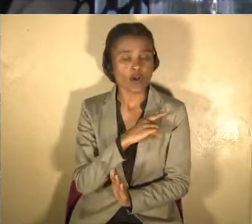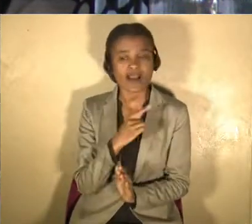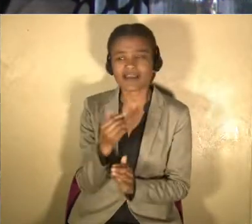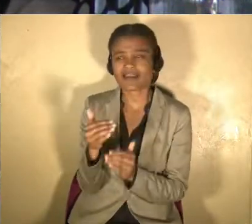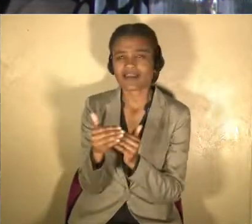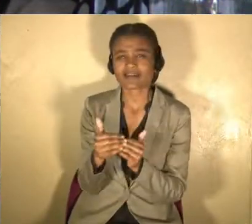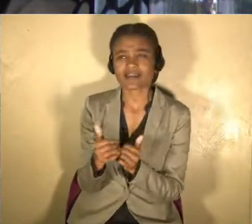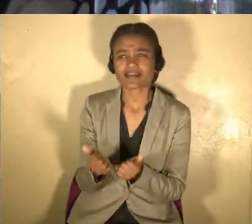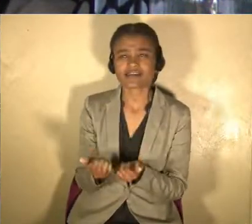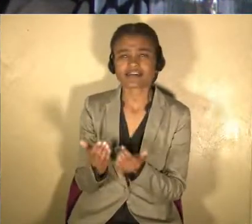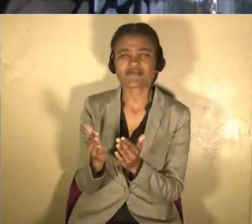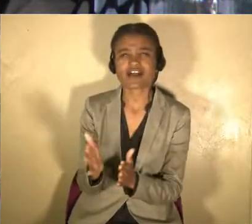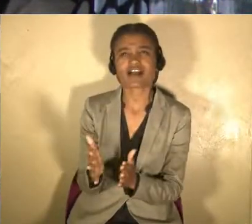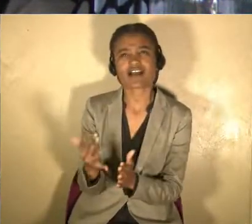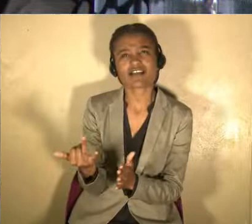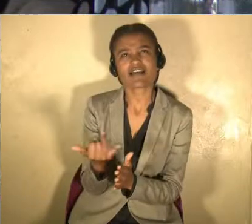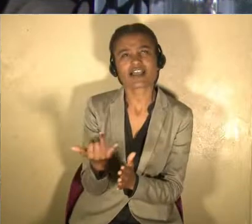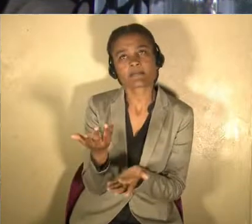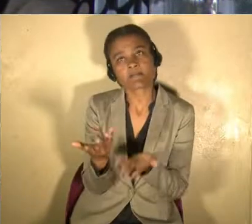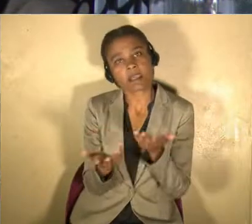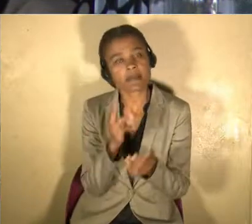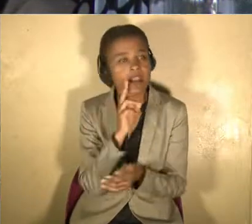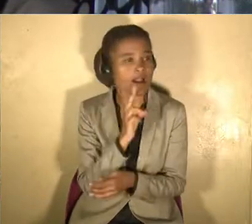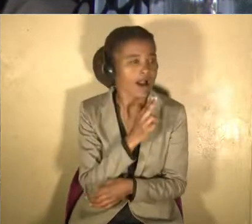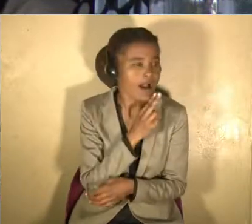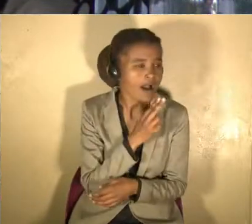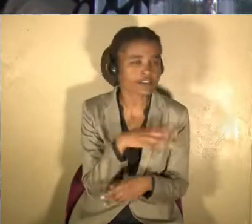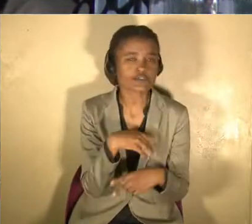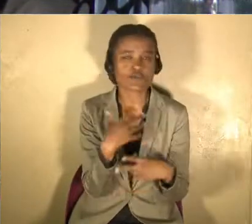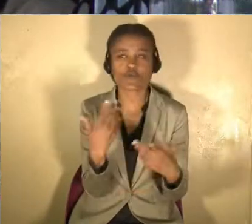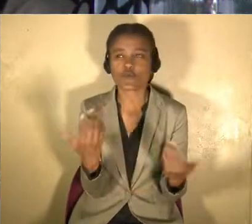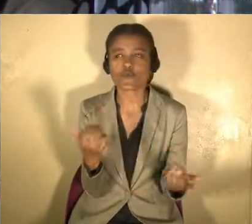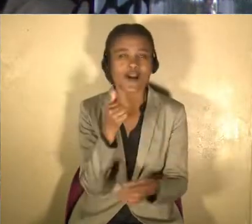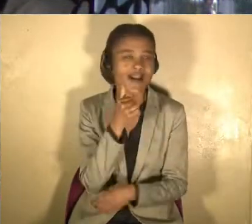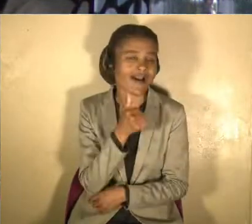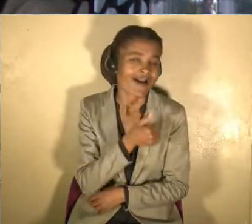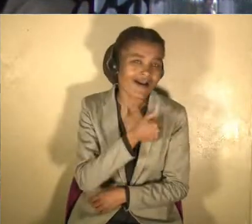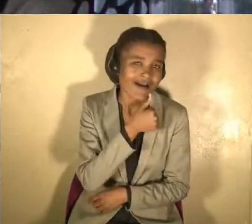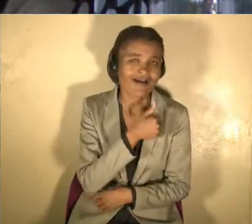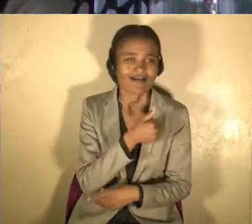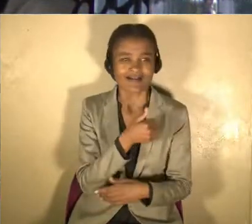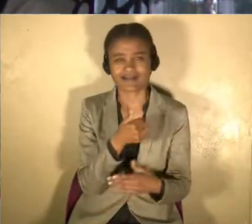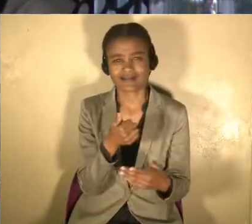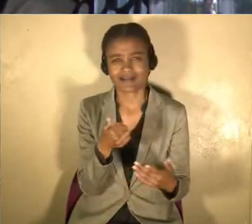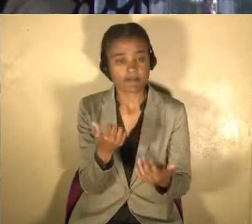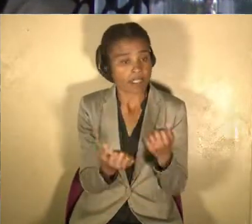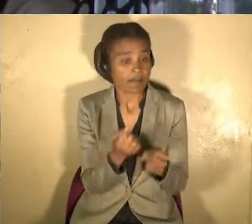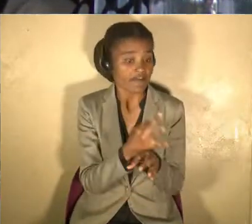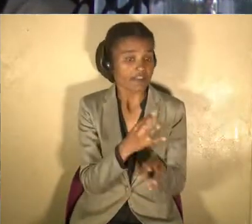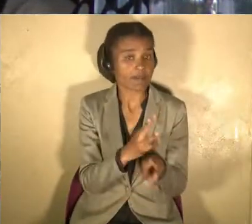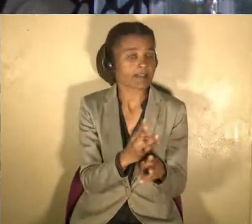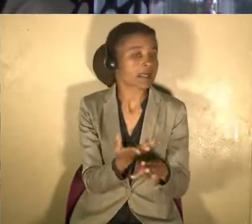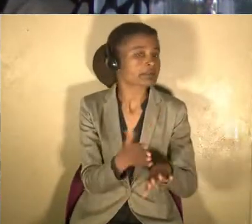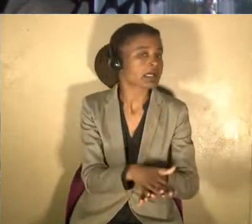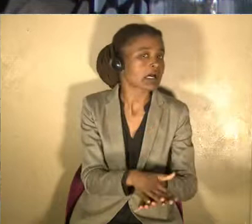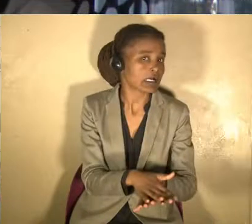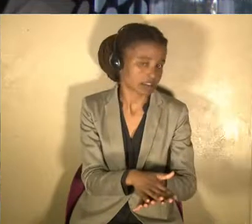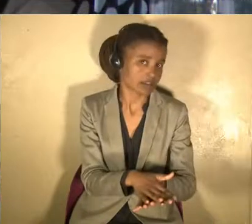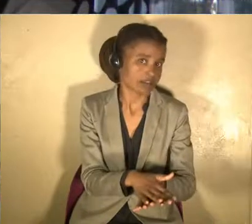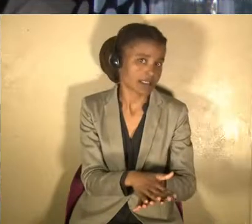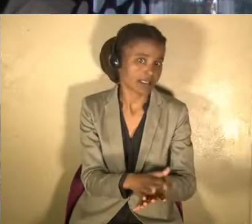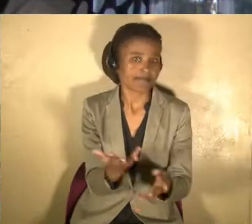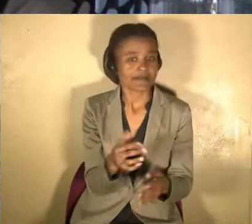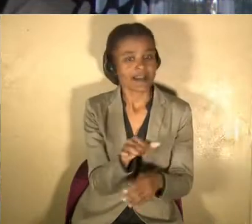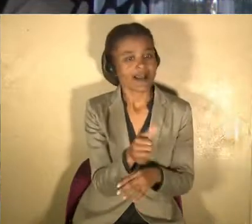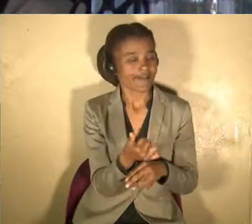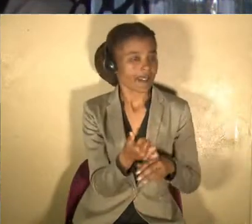be maybe a auntie or dulang lingwana or tlhokofetseng kimme without having approached